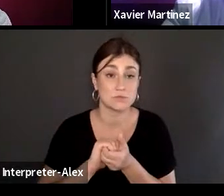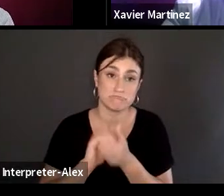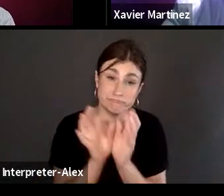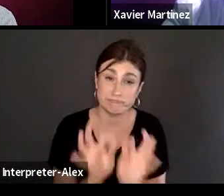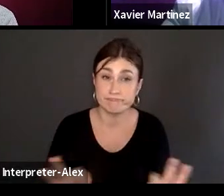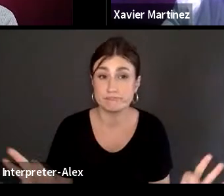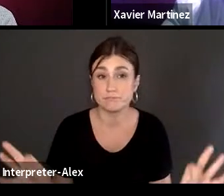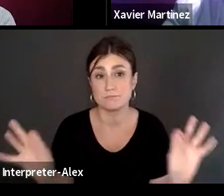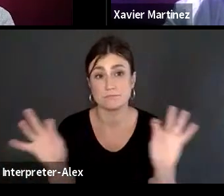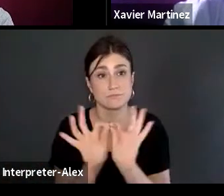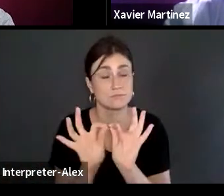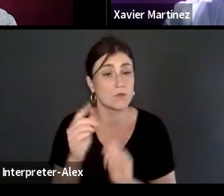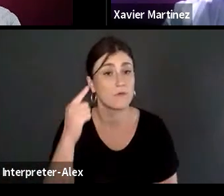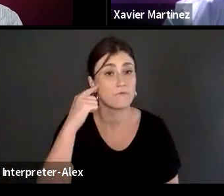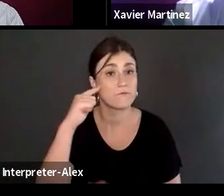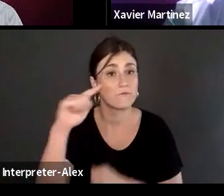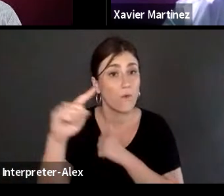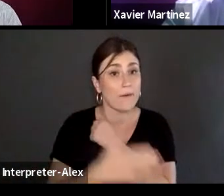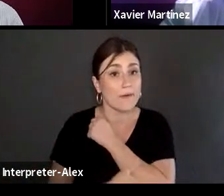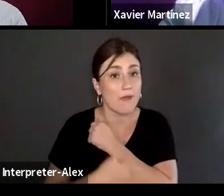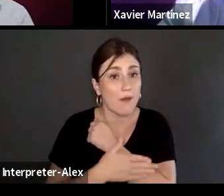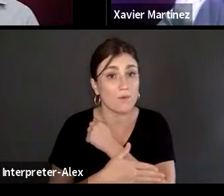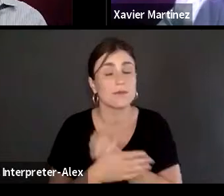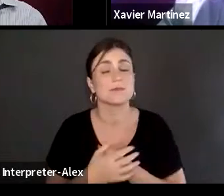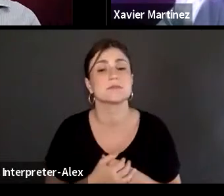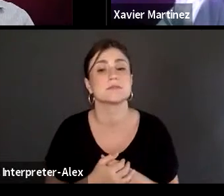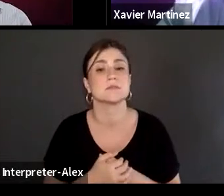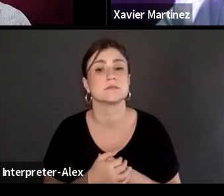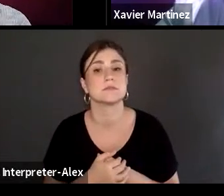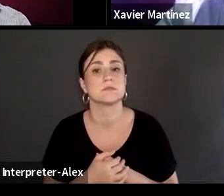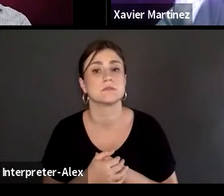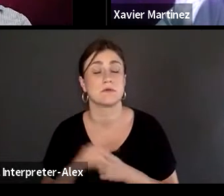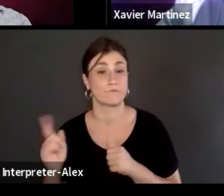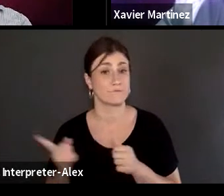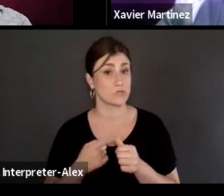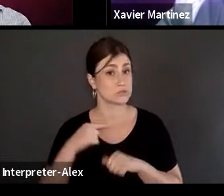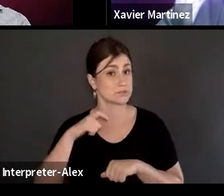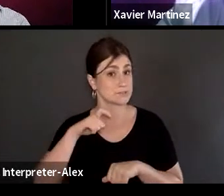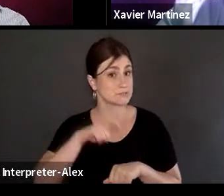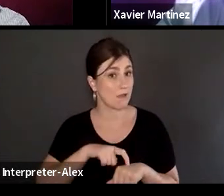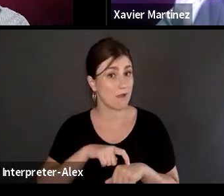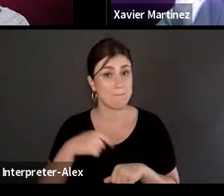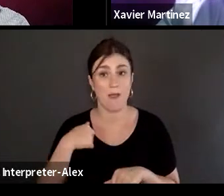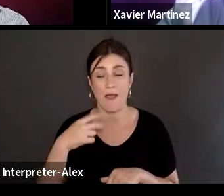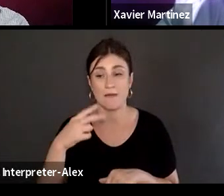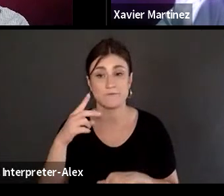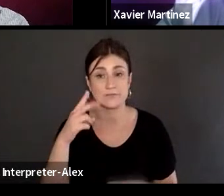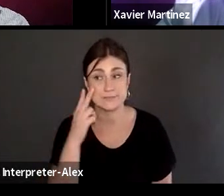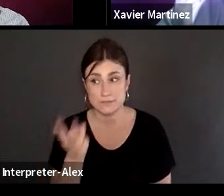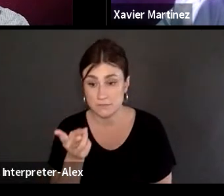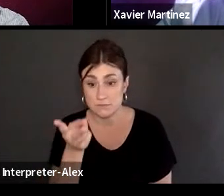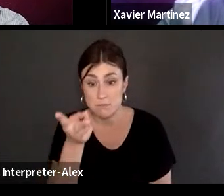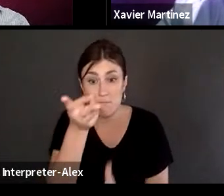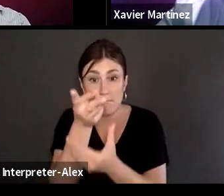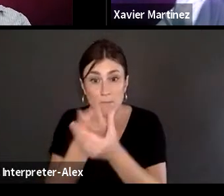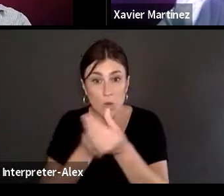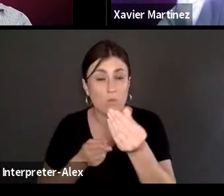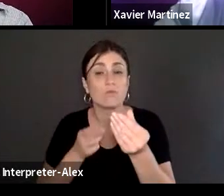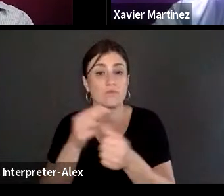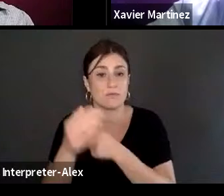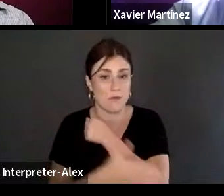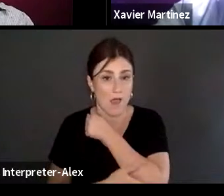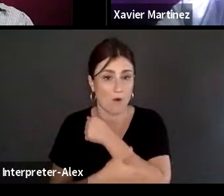counties. This is one of the first times that I have seen both counties involved in a situation like this, and it's very